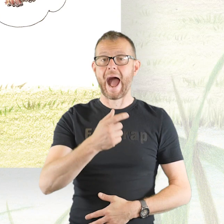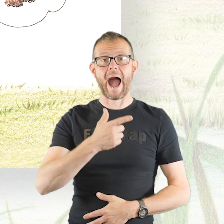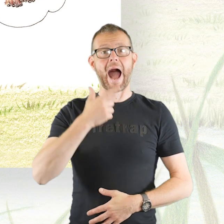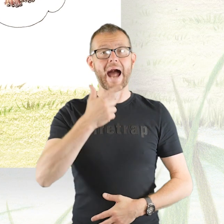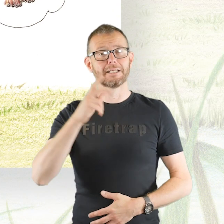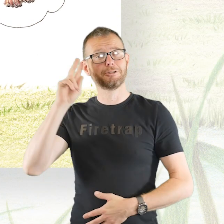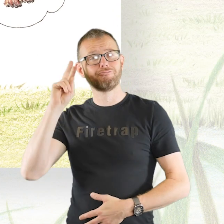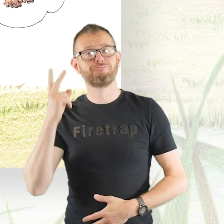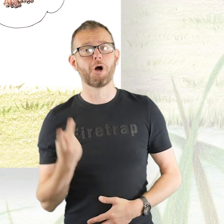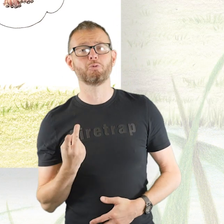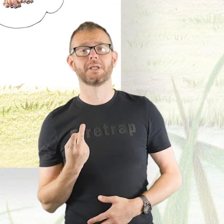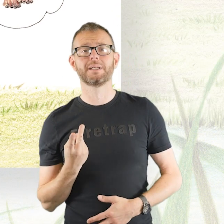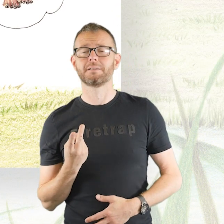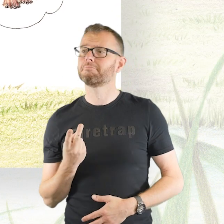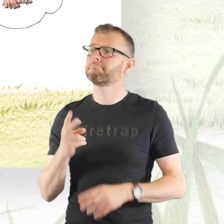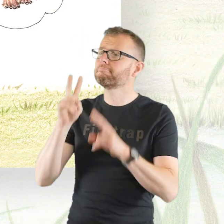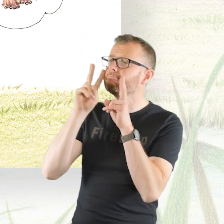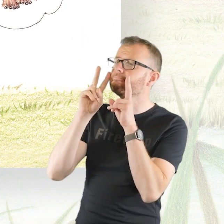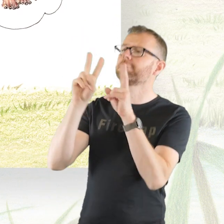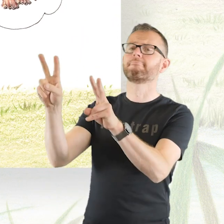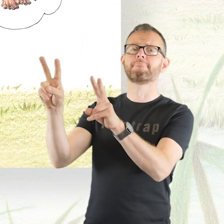Alex and Rosie looked at the information board.